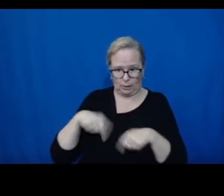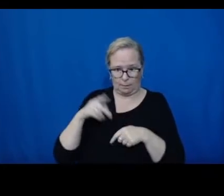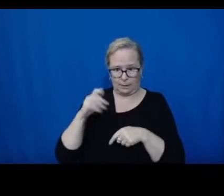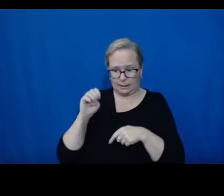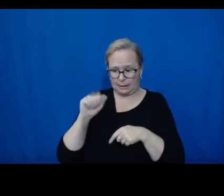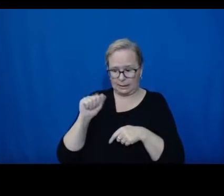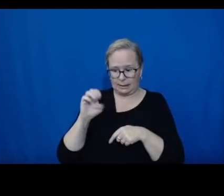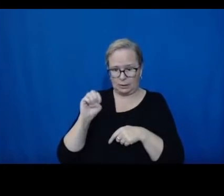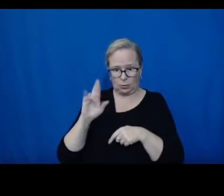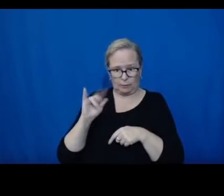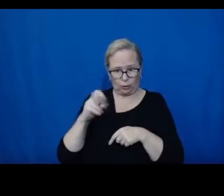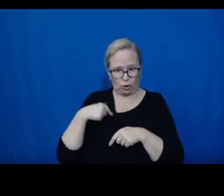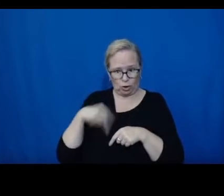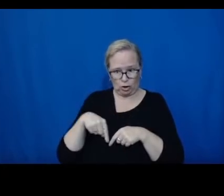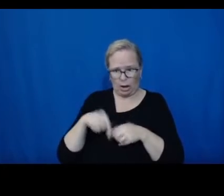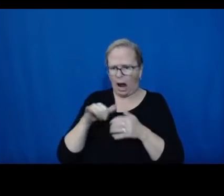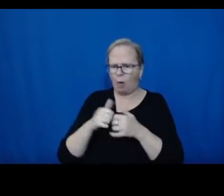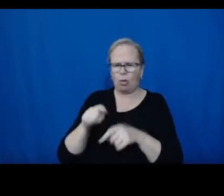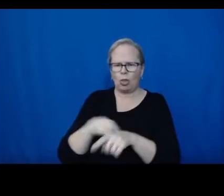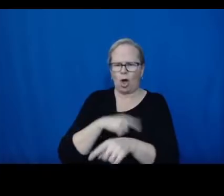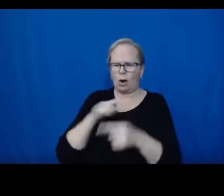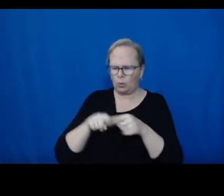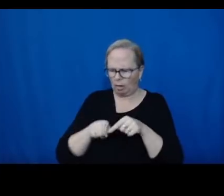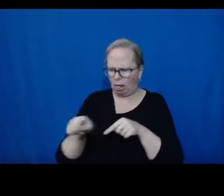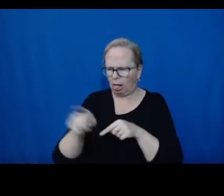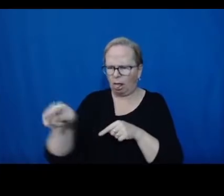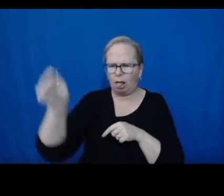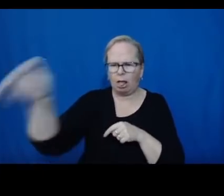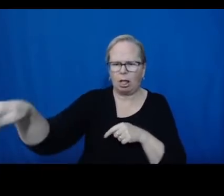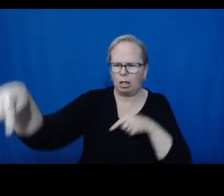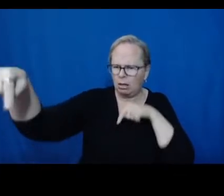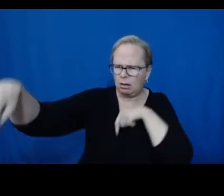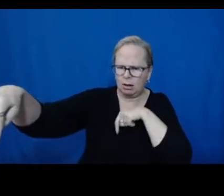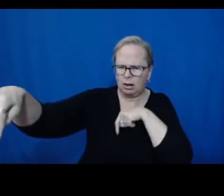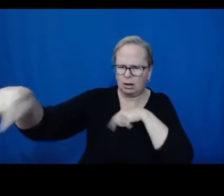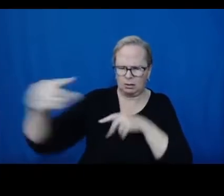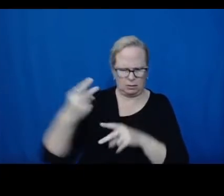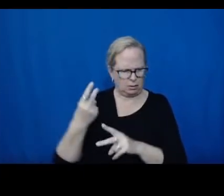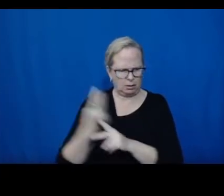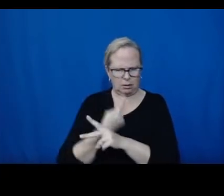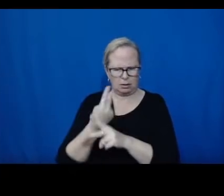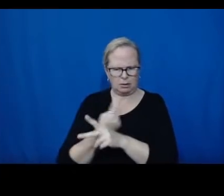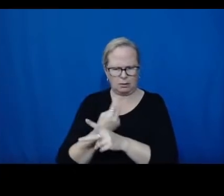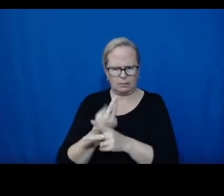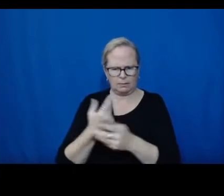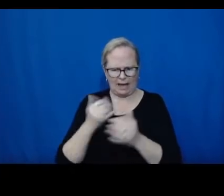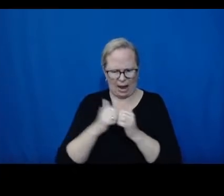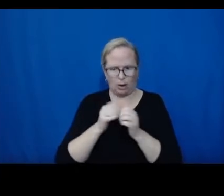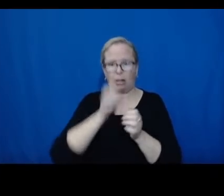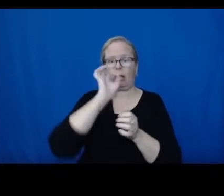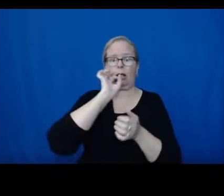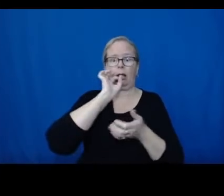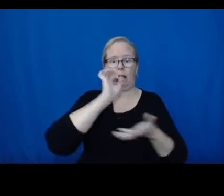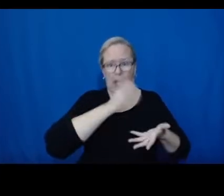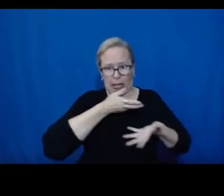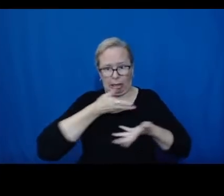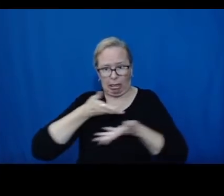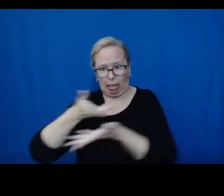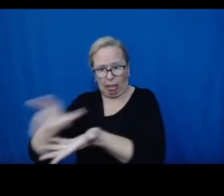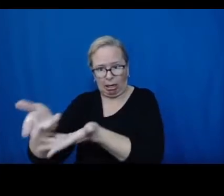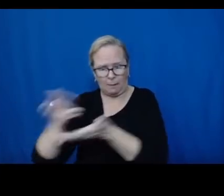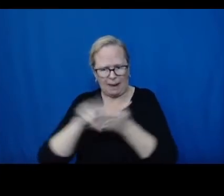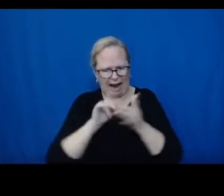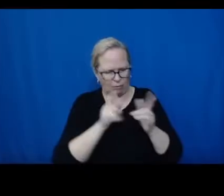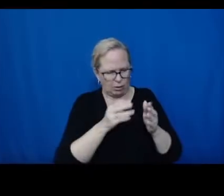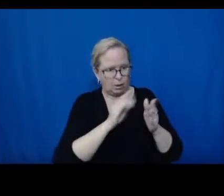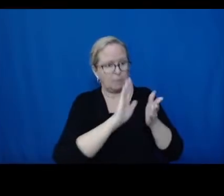you to a larger center, knowing that you don't have the proper equipment to begin with, and now you need to stabilize this person for a 4 or 5